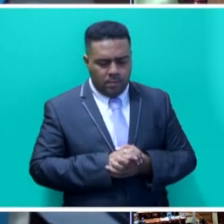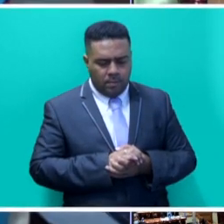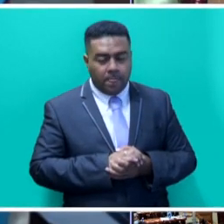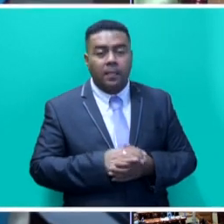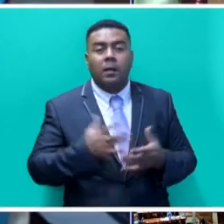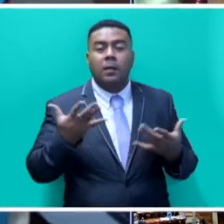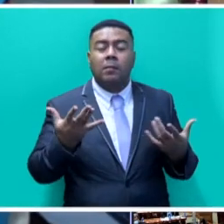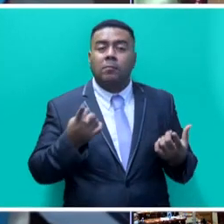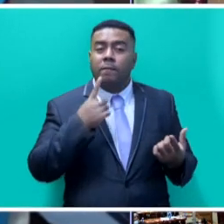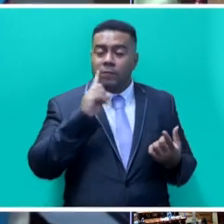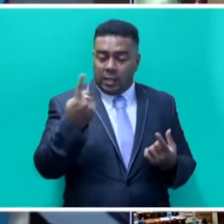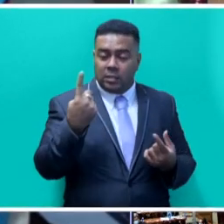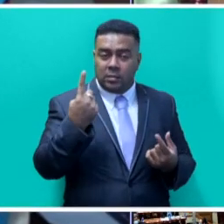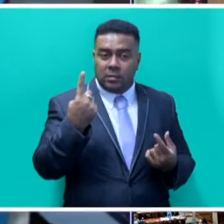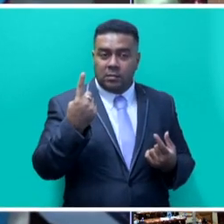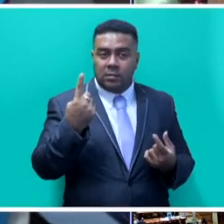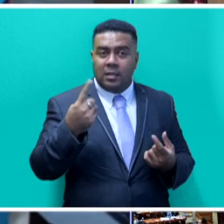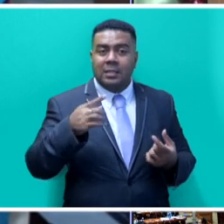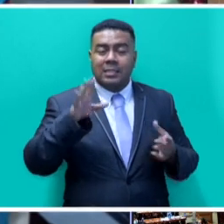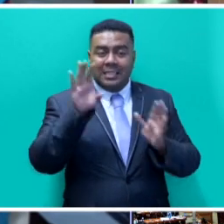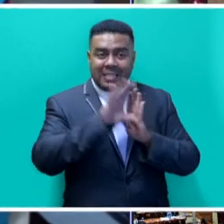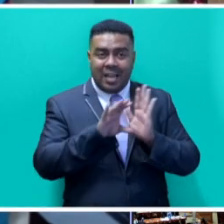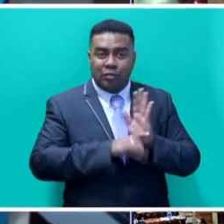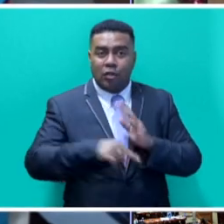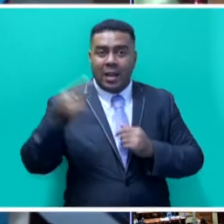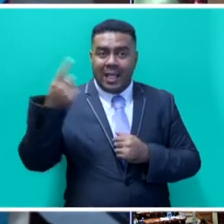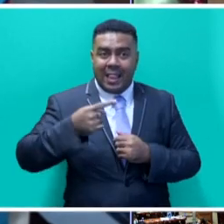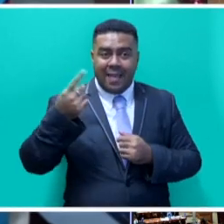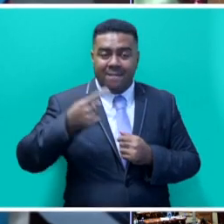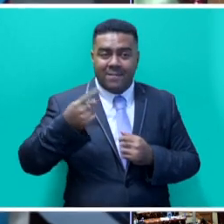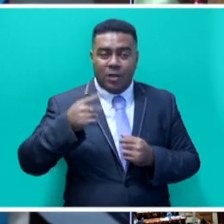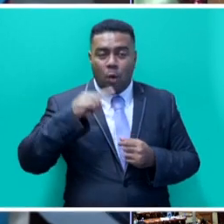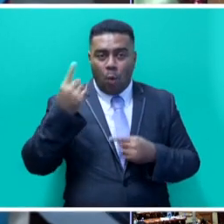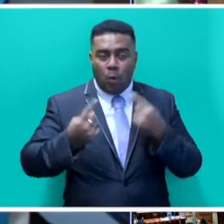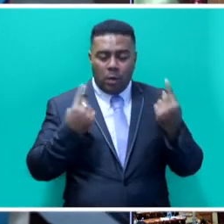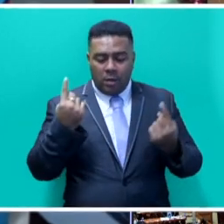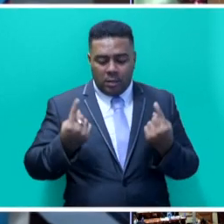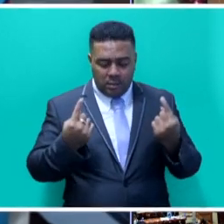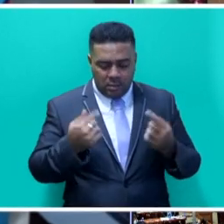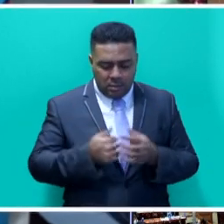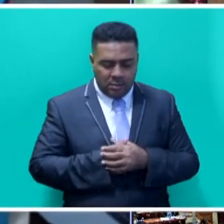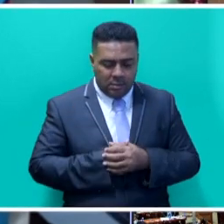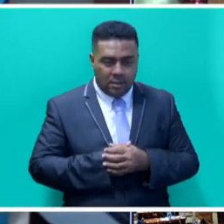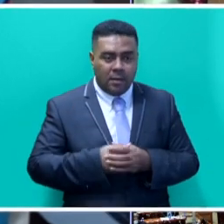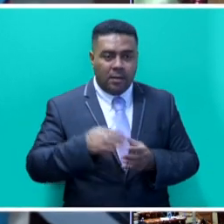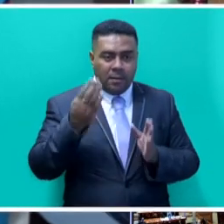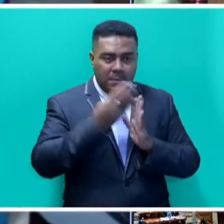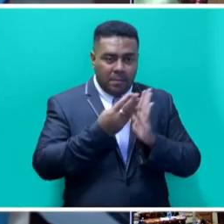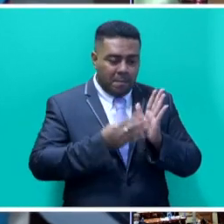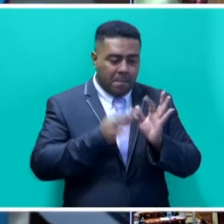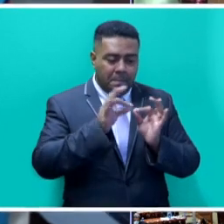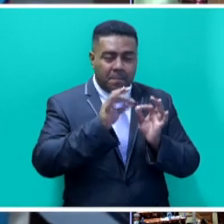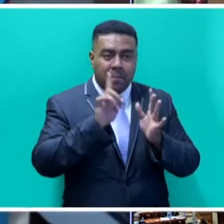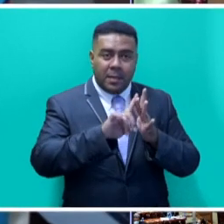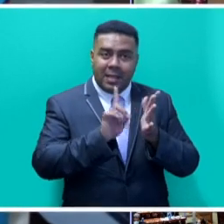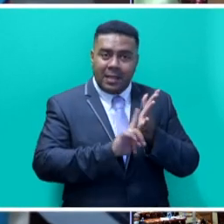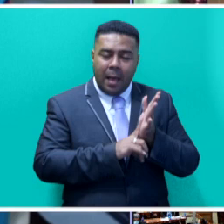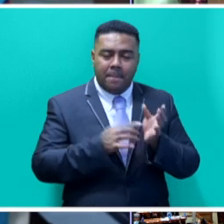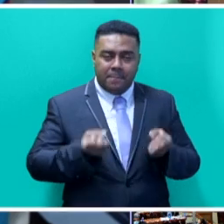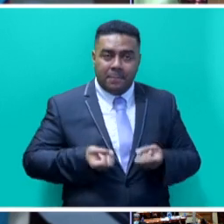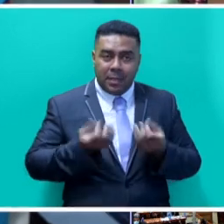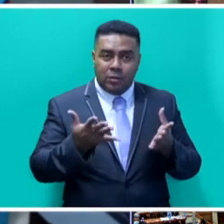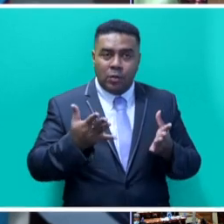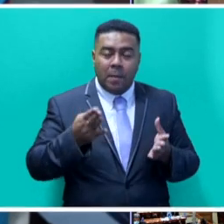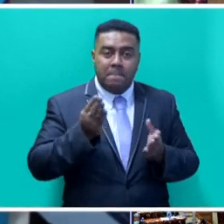state them. Firstly, section 11 only applies if the bill appears to the minister to affect